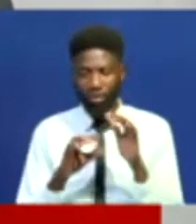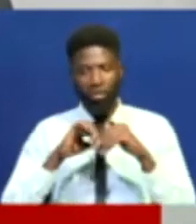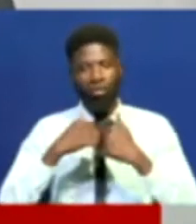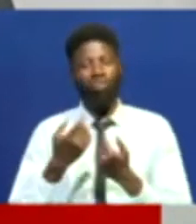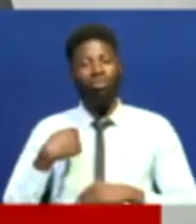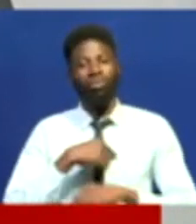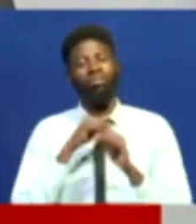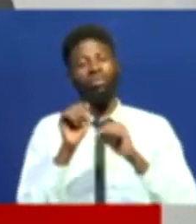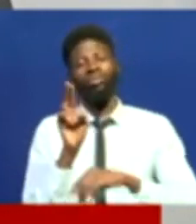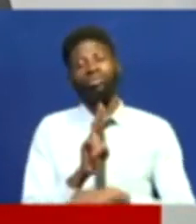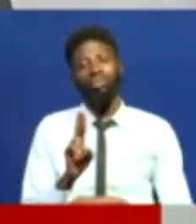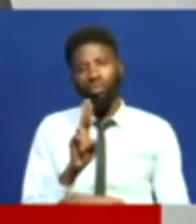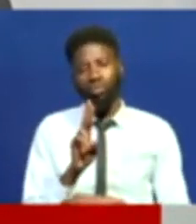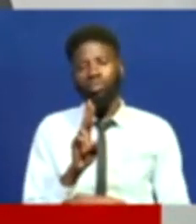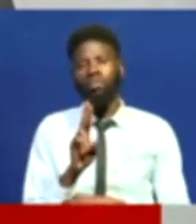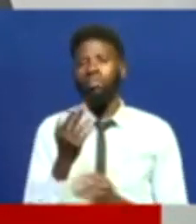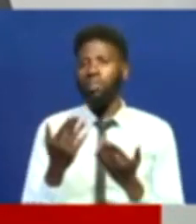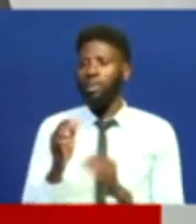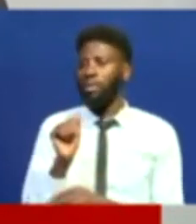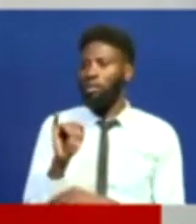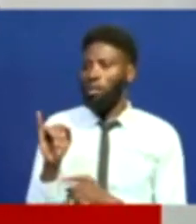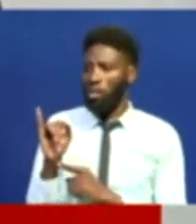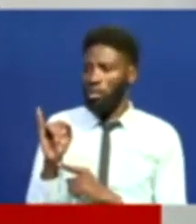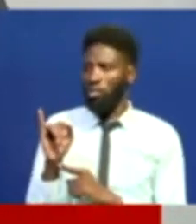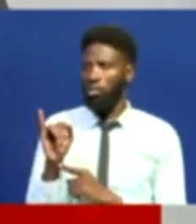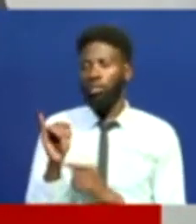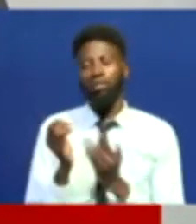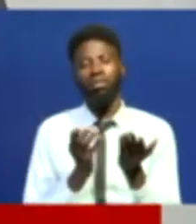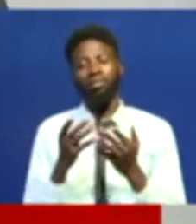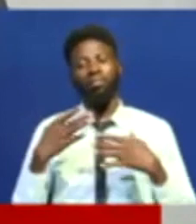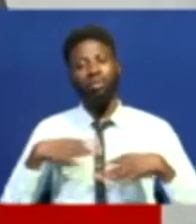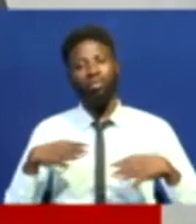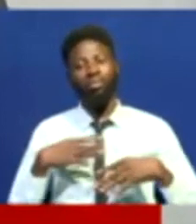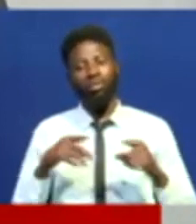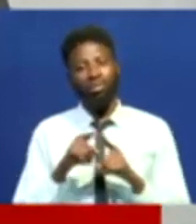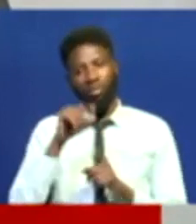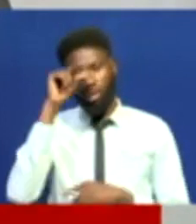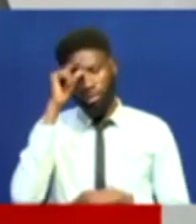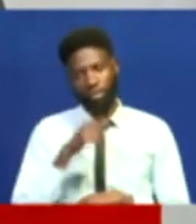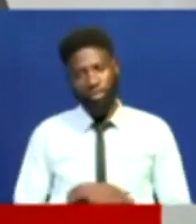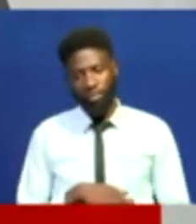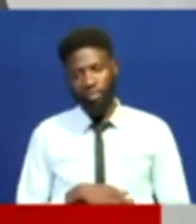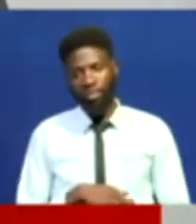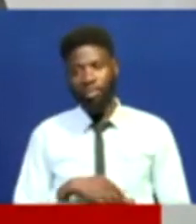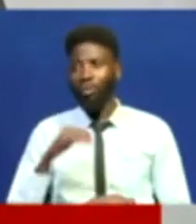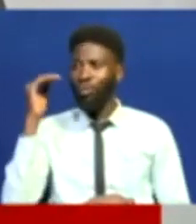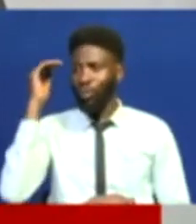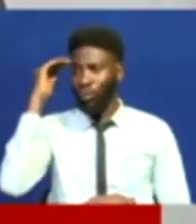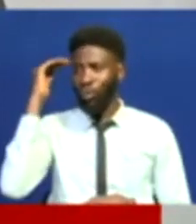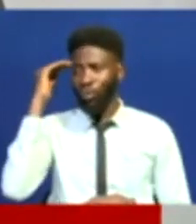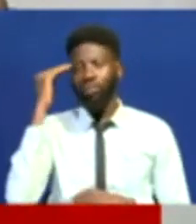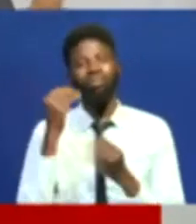for example, generative AI to serve our citizens as government. You know,